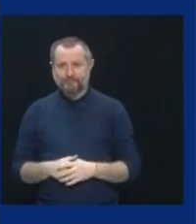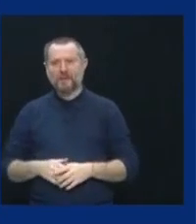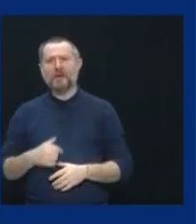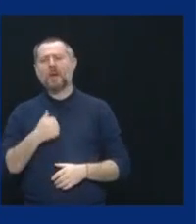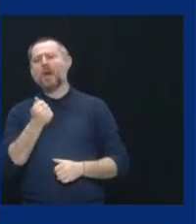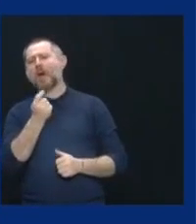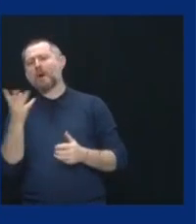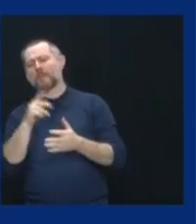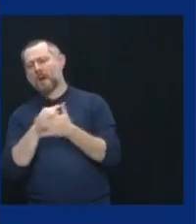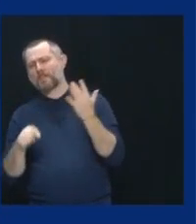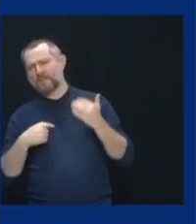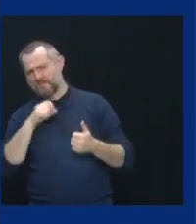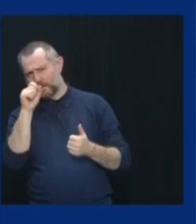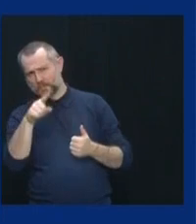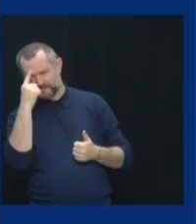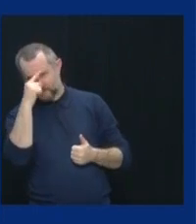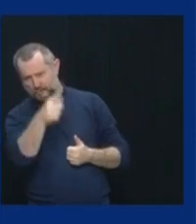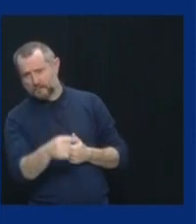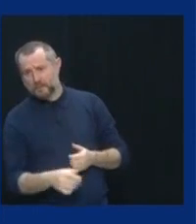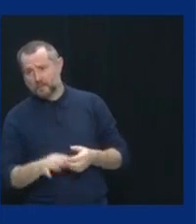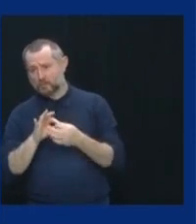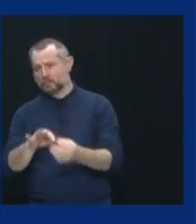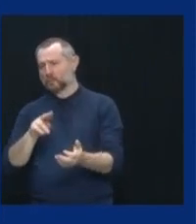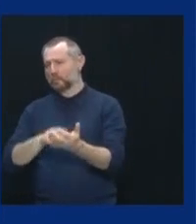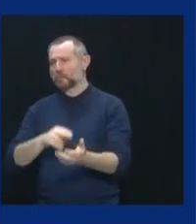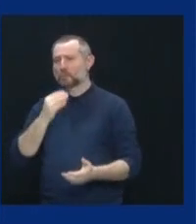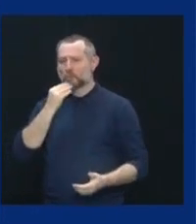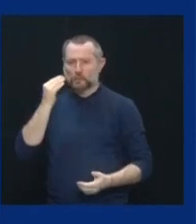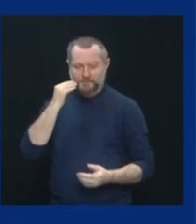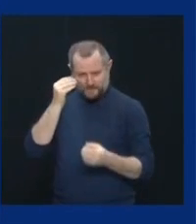questions for you. First, regarding the nursing home information.